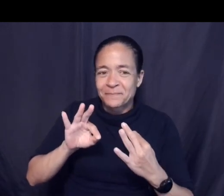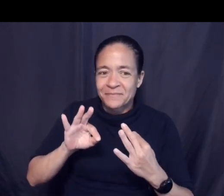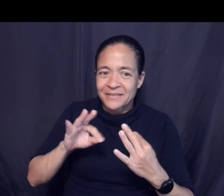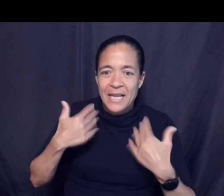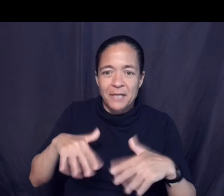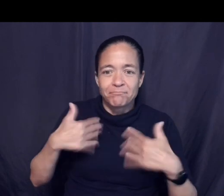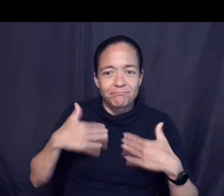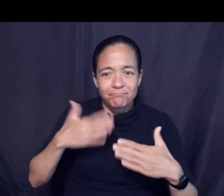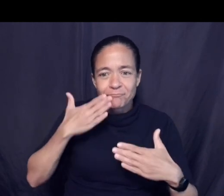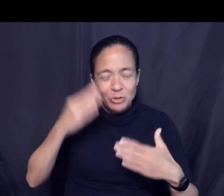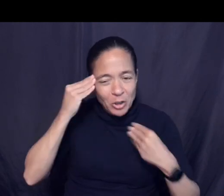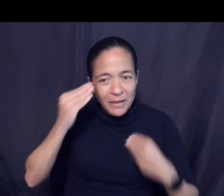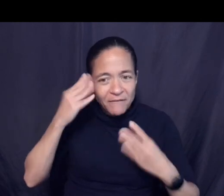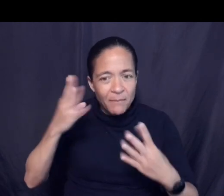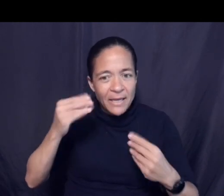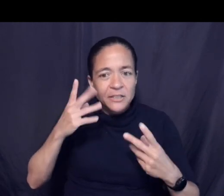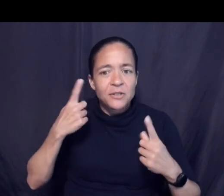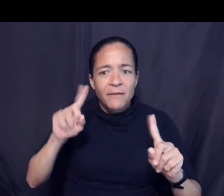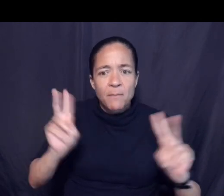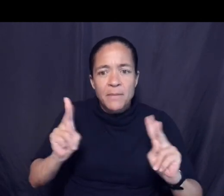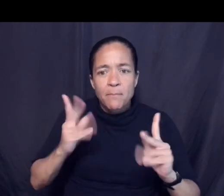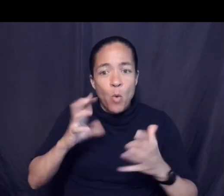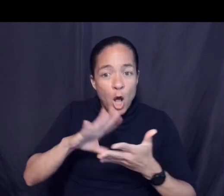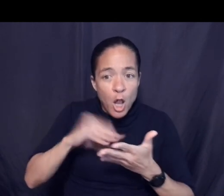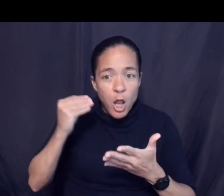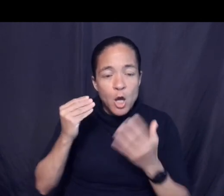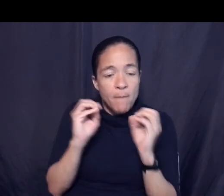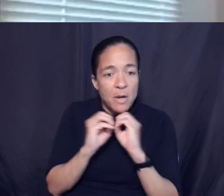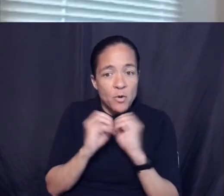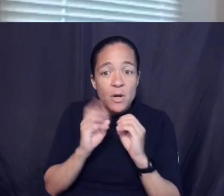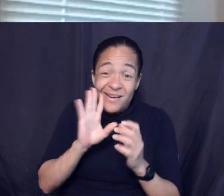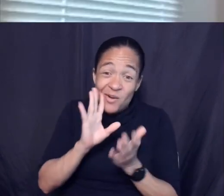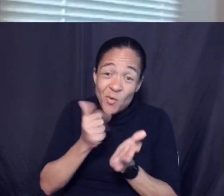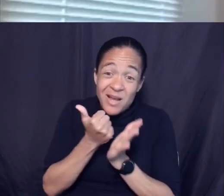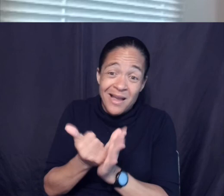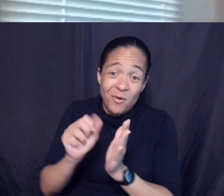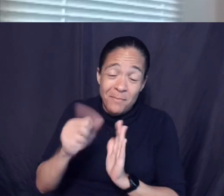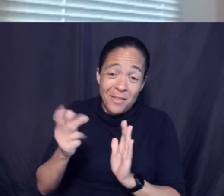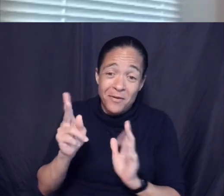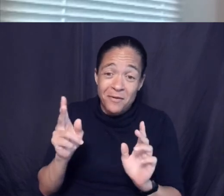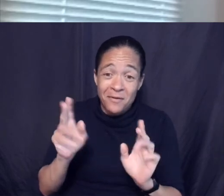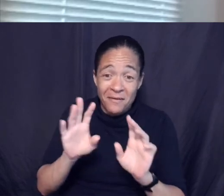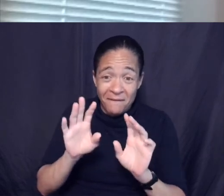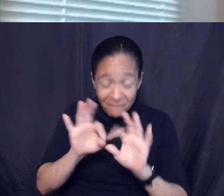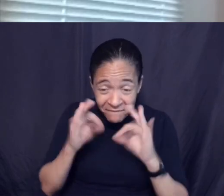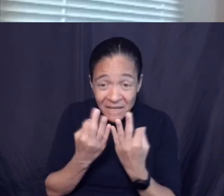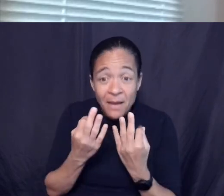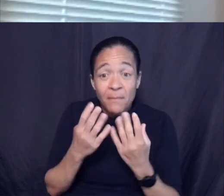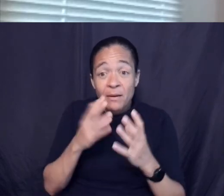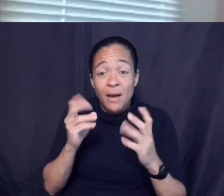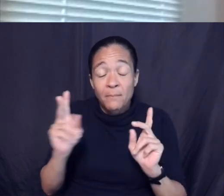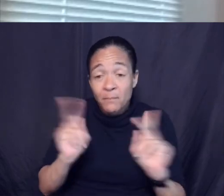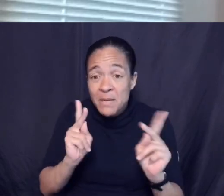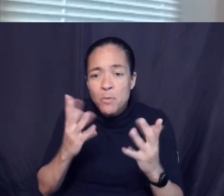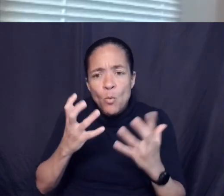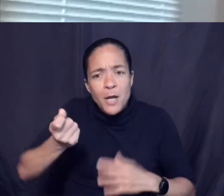and just so informational for people wanting to learn more about this. And I think that this is really going to help other families and people who are wanting